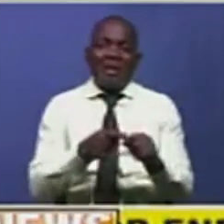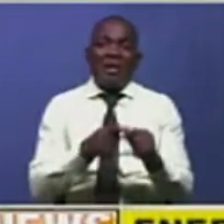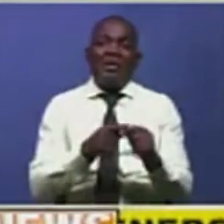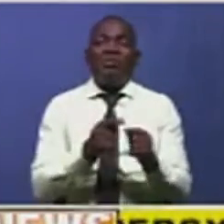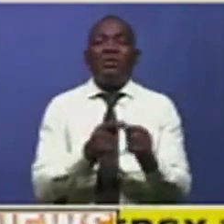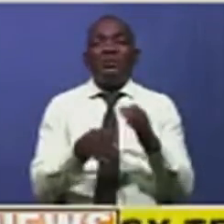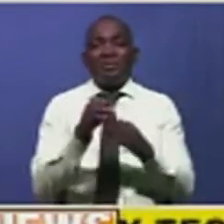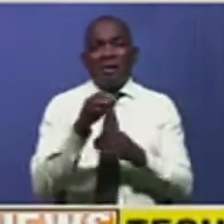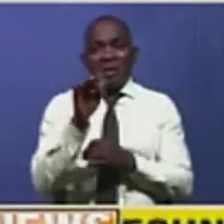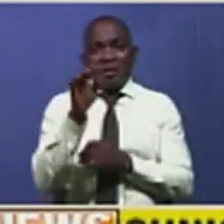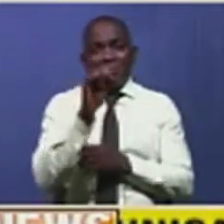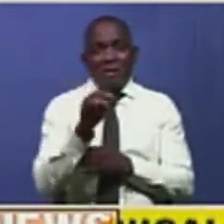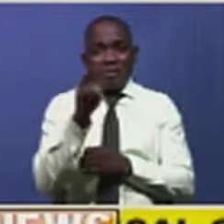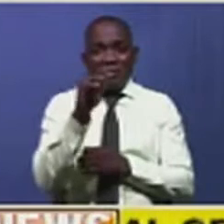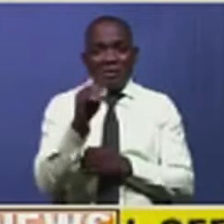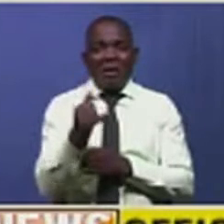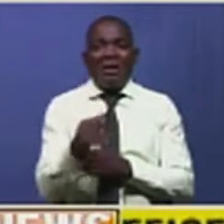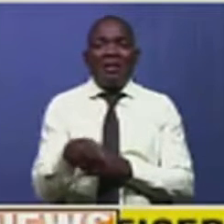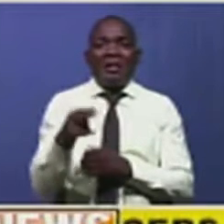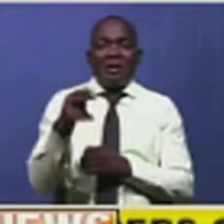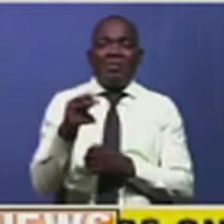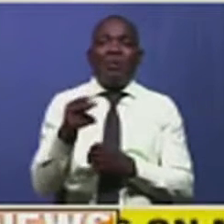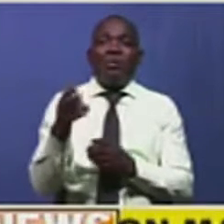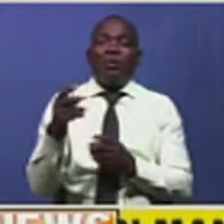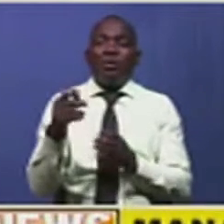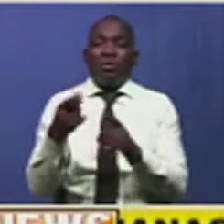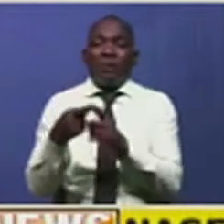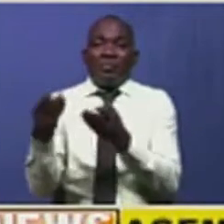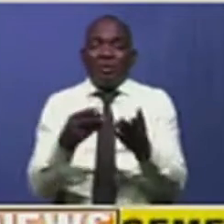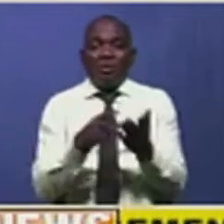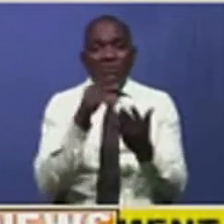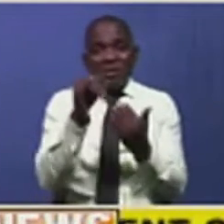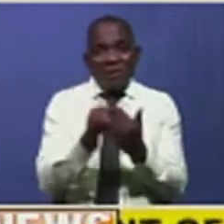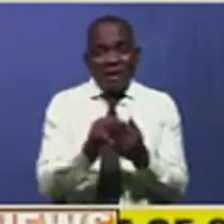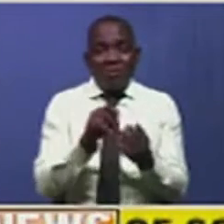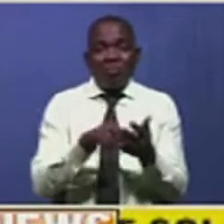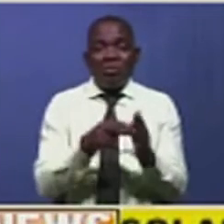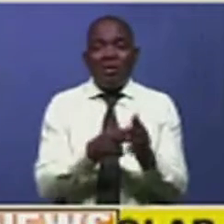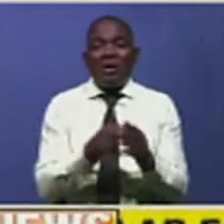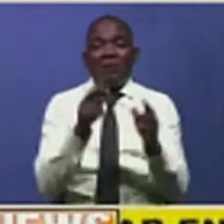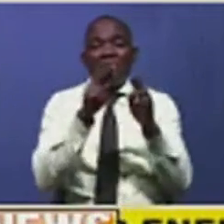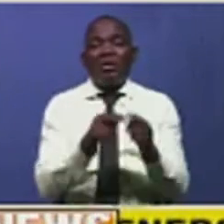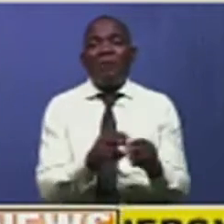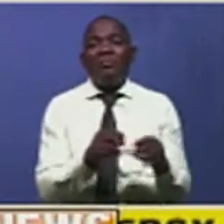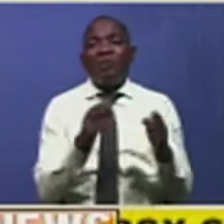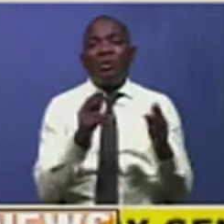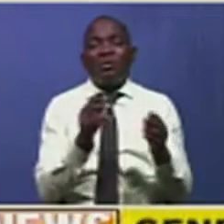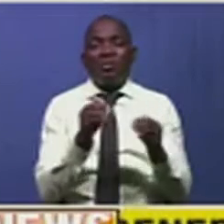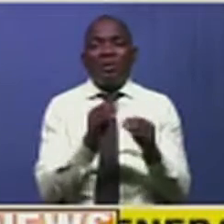replace 16% of the current rice imports, and the project's maize output will replace up